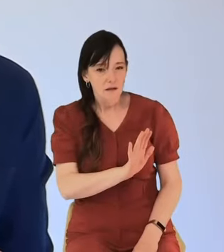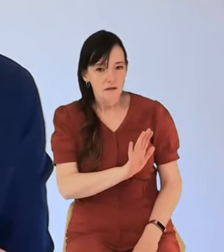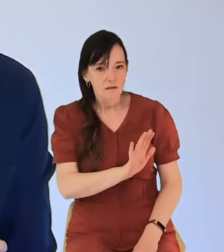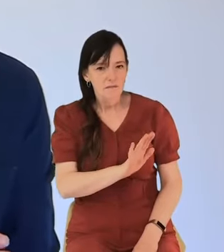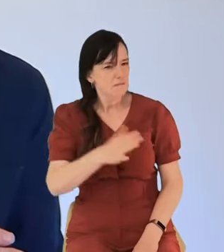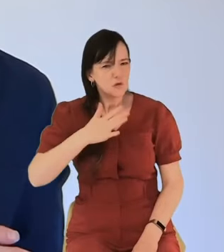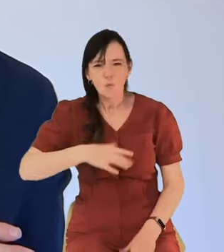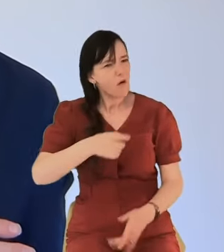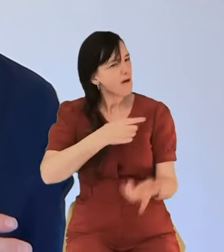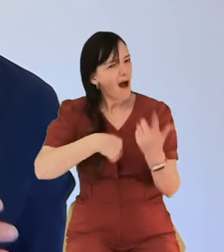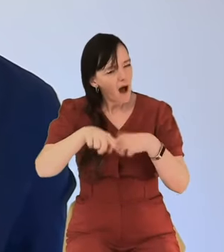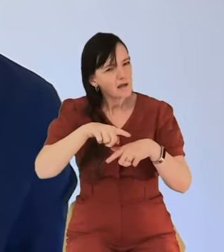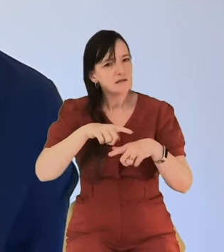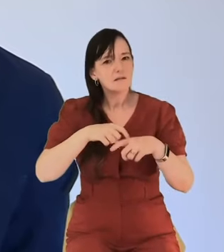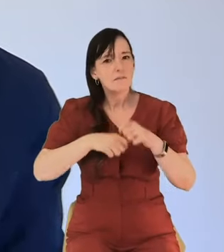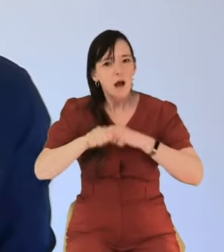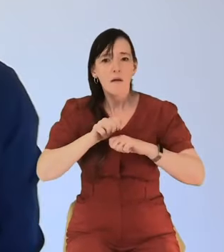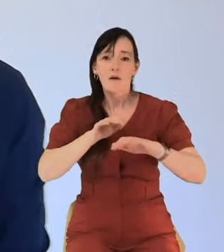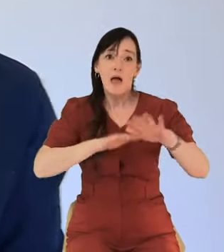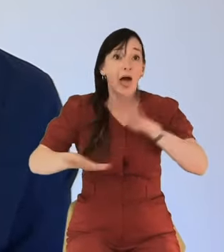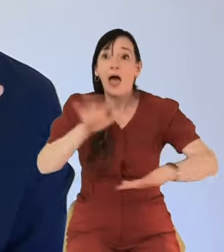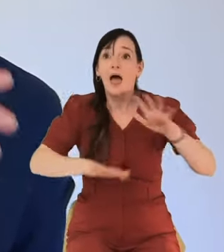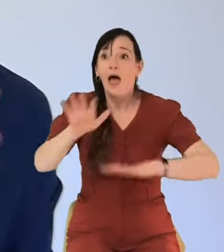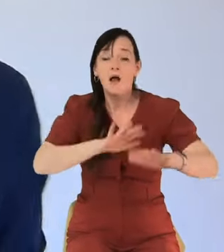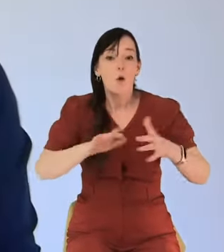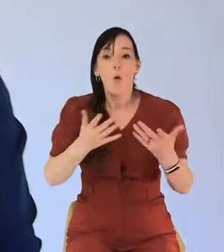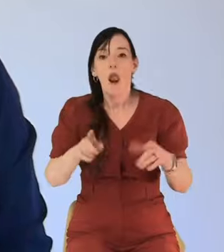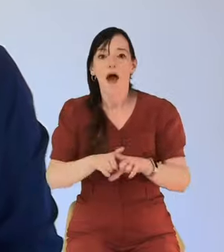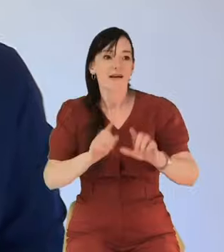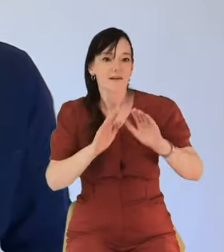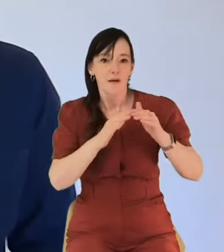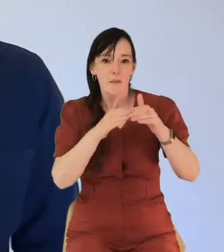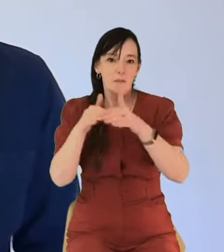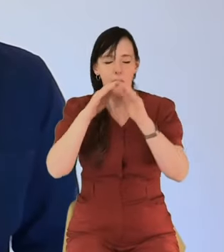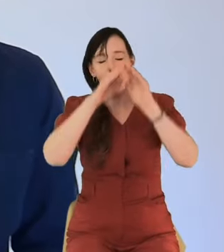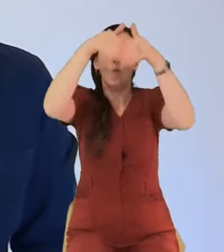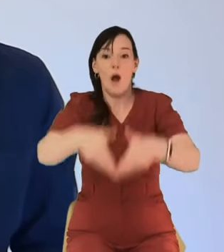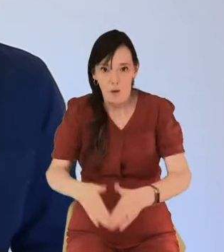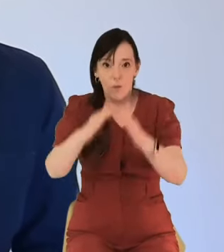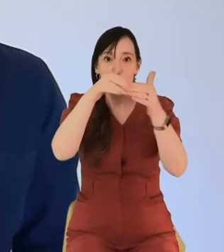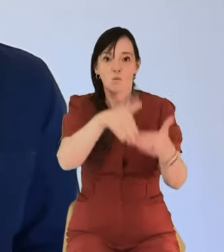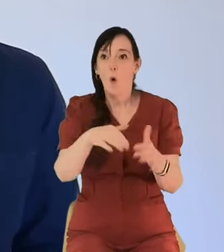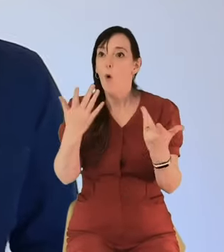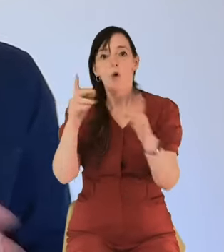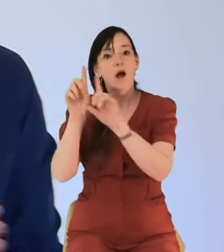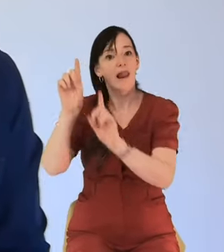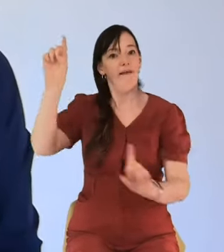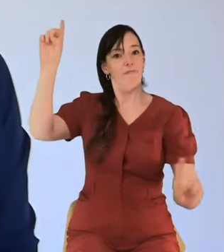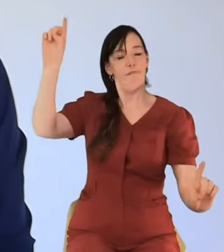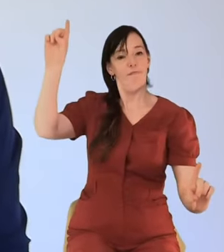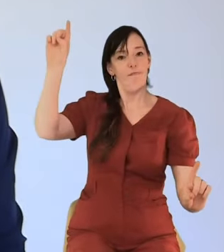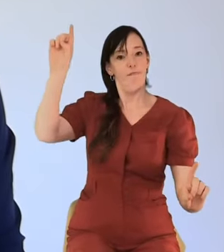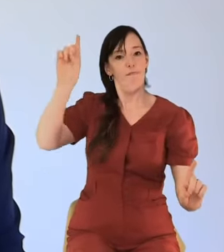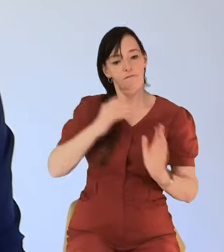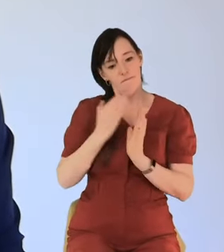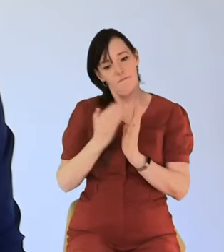Doesn't want us to become unsettled. He doesn't want us to capsize in the Christian life. He's heading all